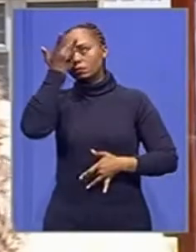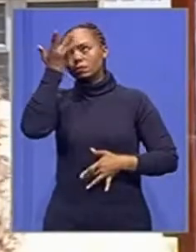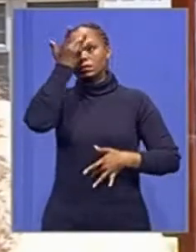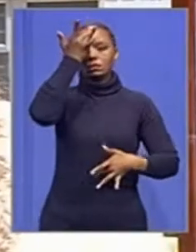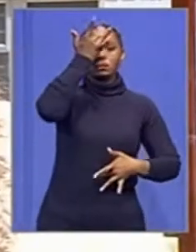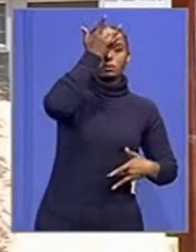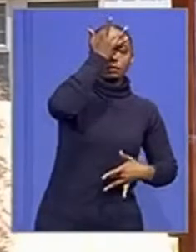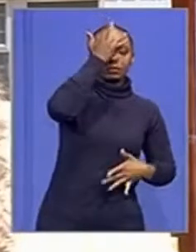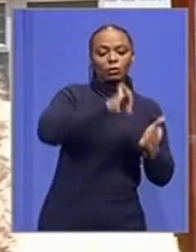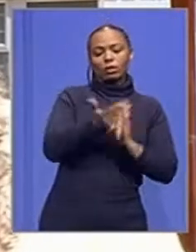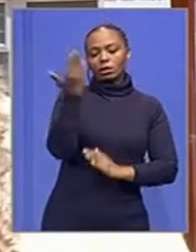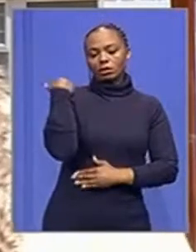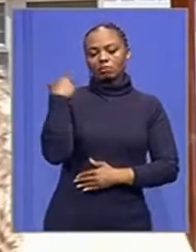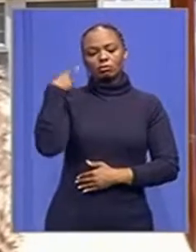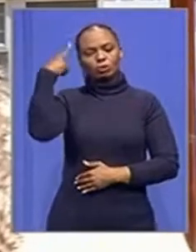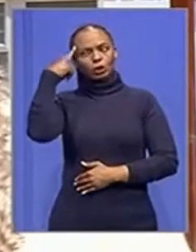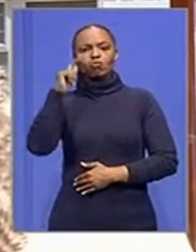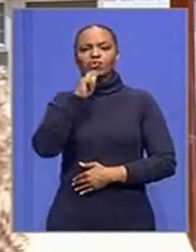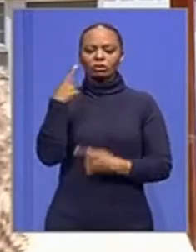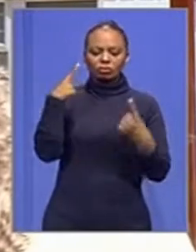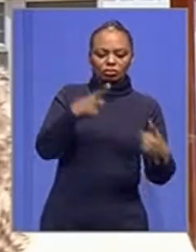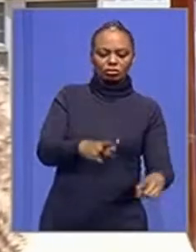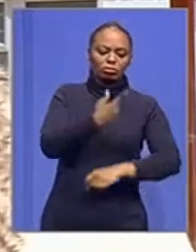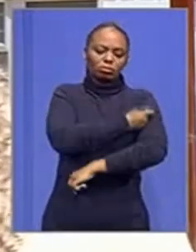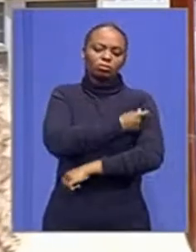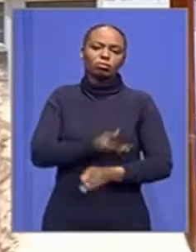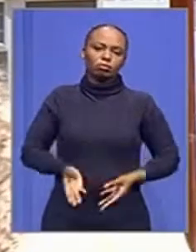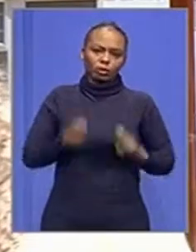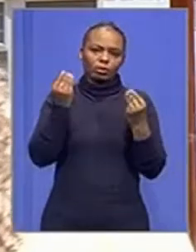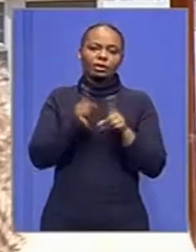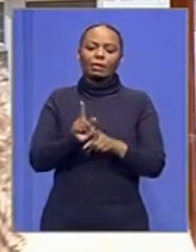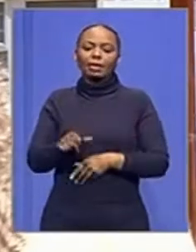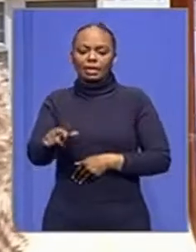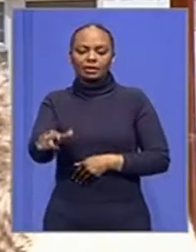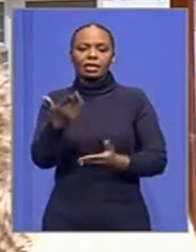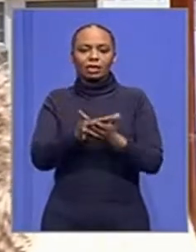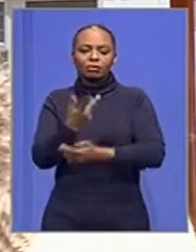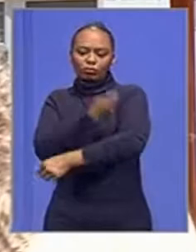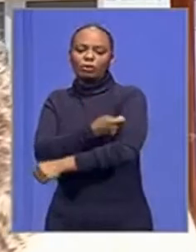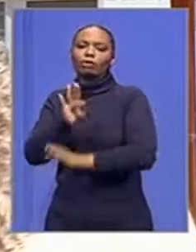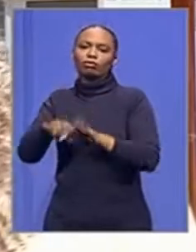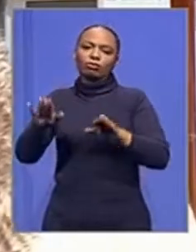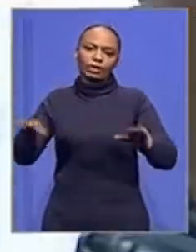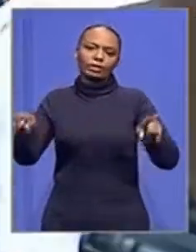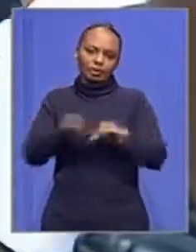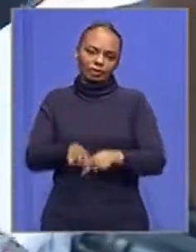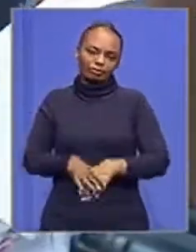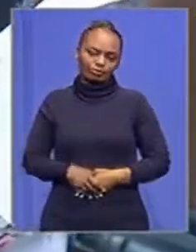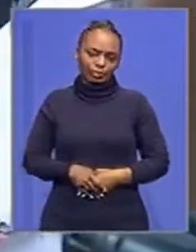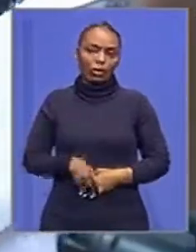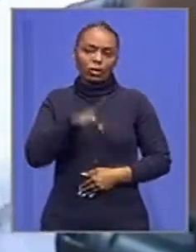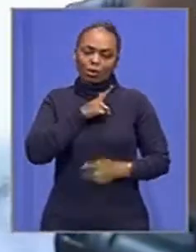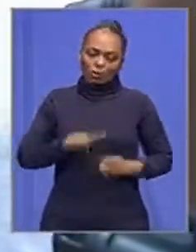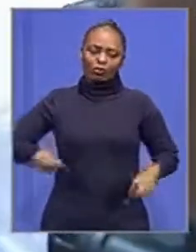and come and get our vaccine. And we wish that later they should come and vaccinate the kids so that we are all fine and protected. Profense